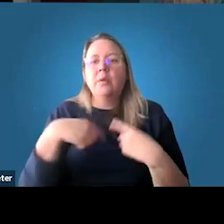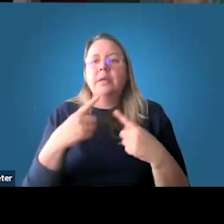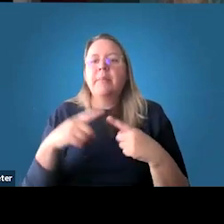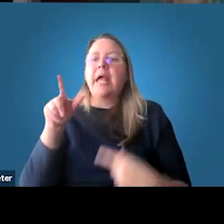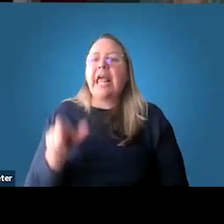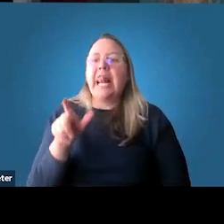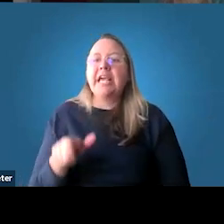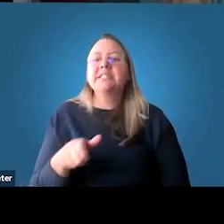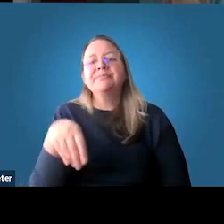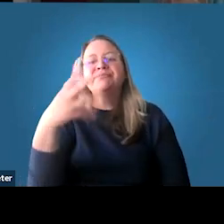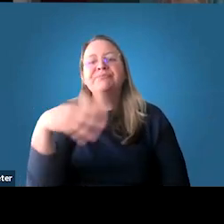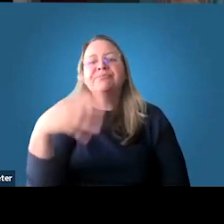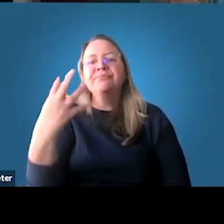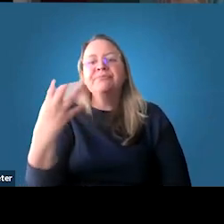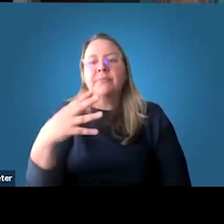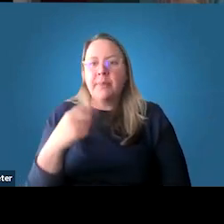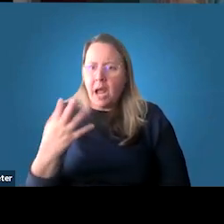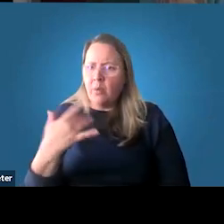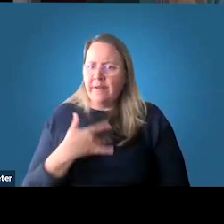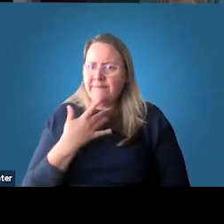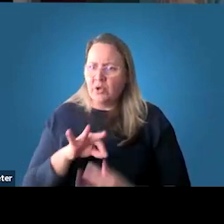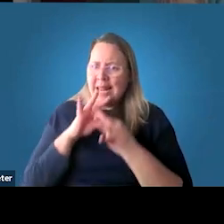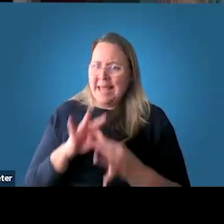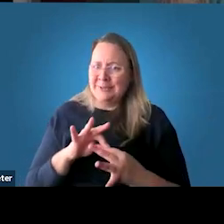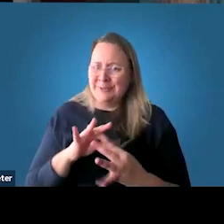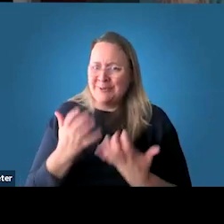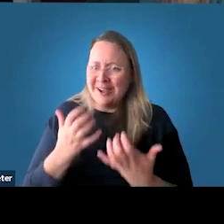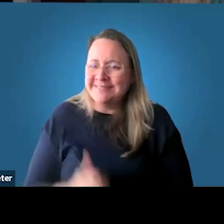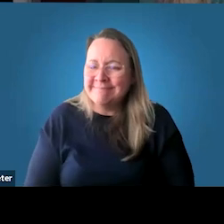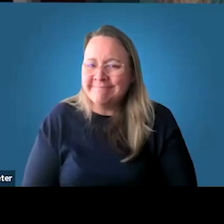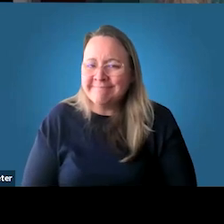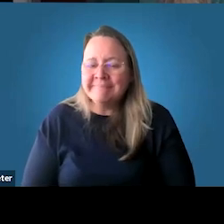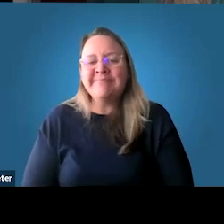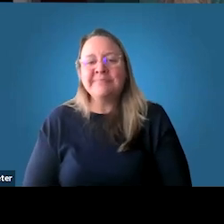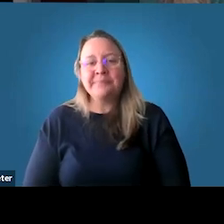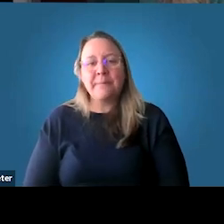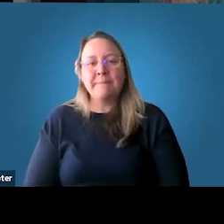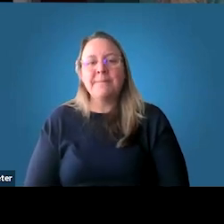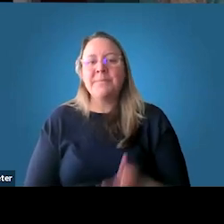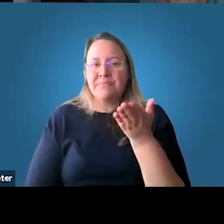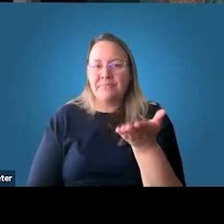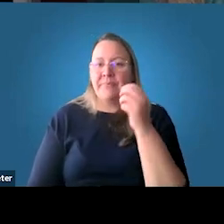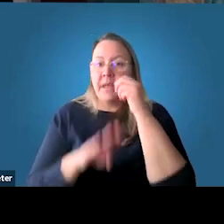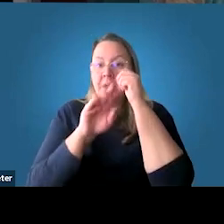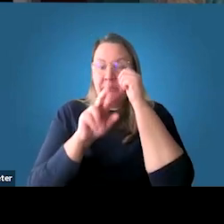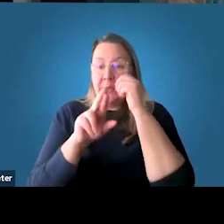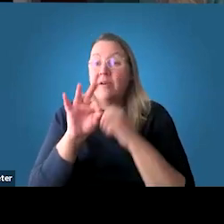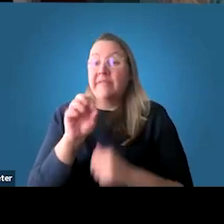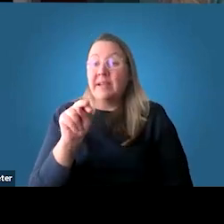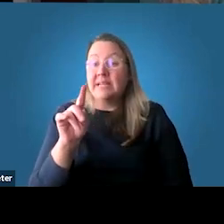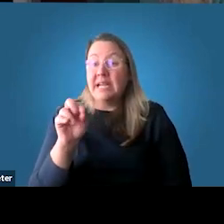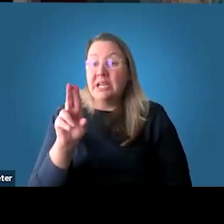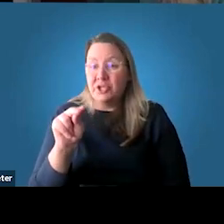but connections. Now, this is a shift that Jim Canales and Stefan Lamfer at the Barr Foundation